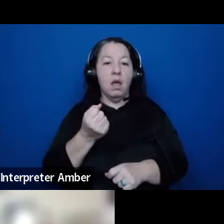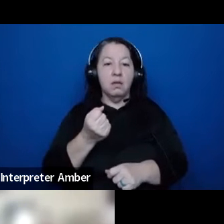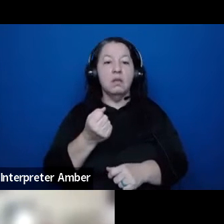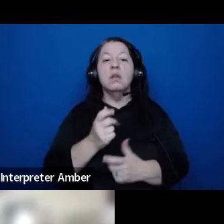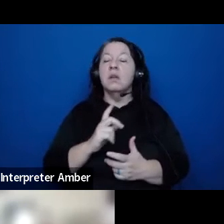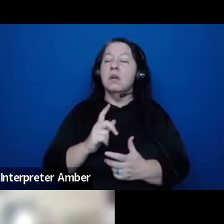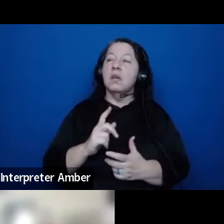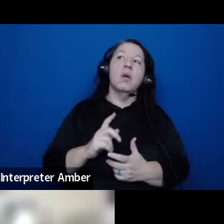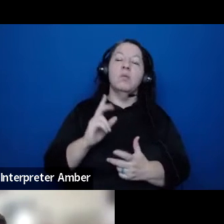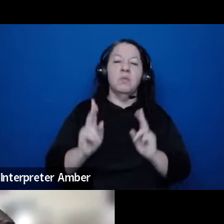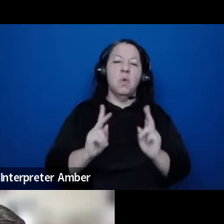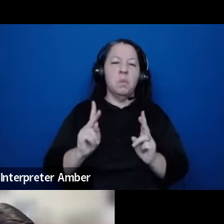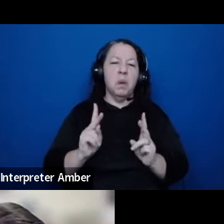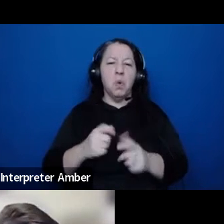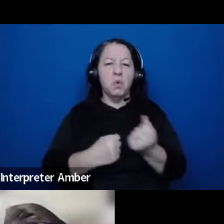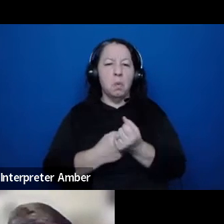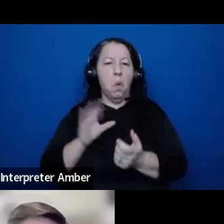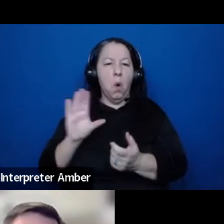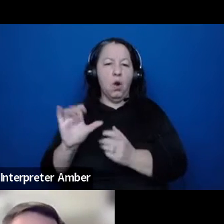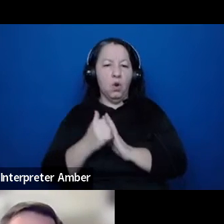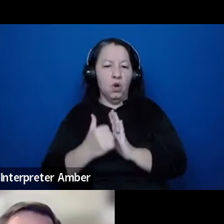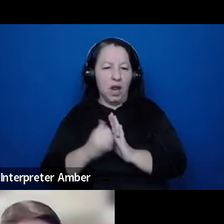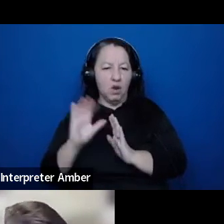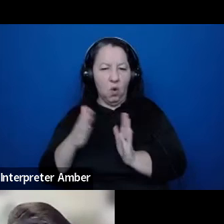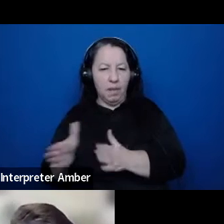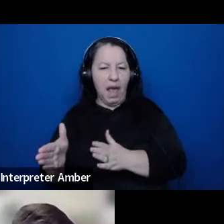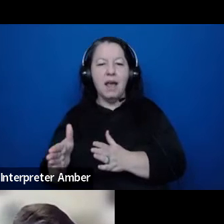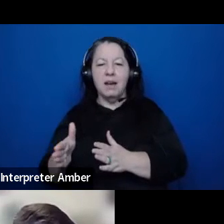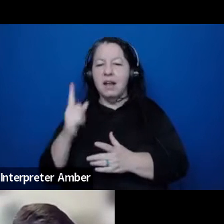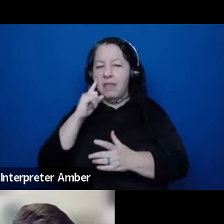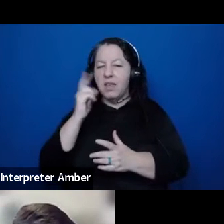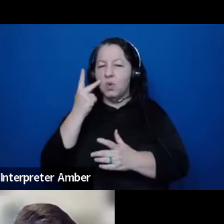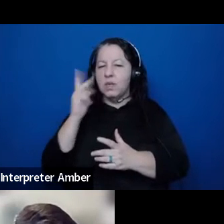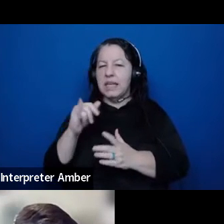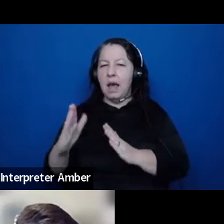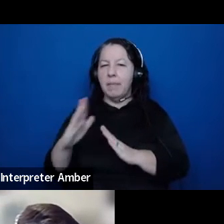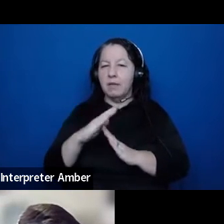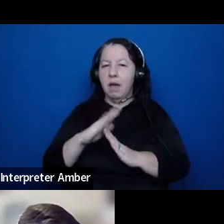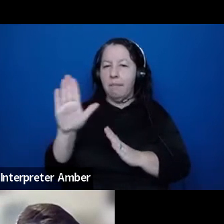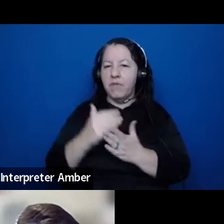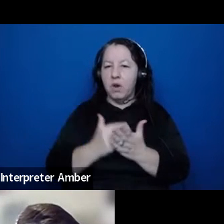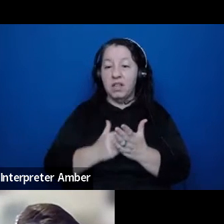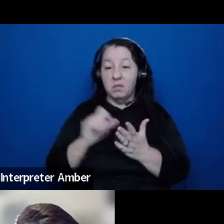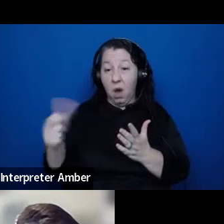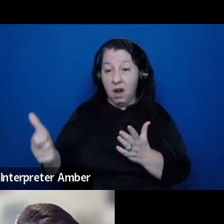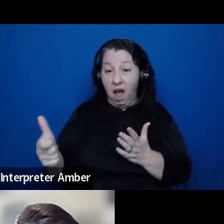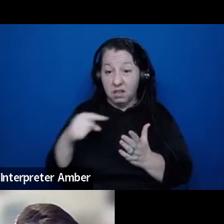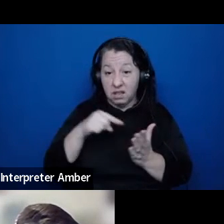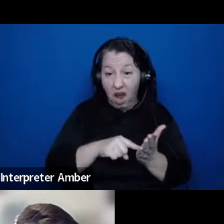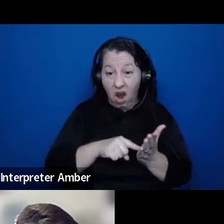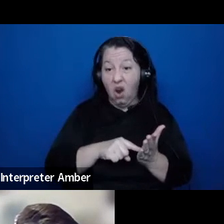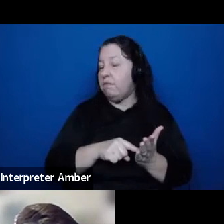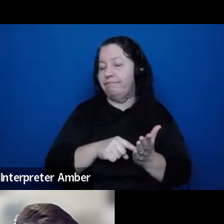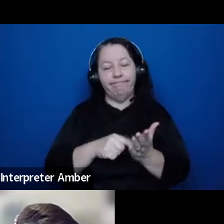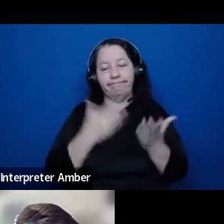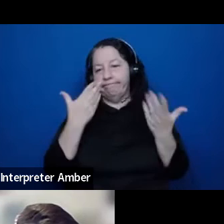you will see that being top on that list. I don't know what else might be on that, but I would guess that's a big